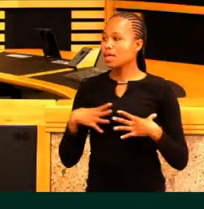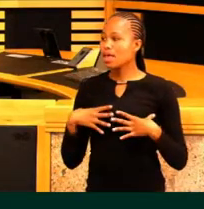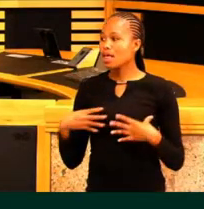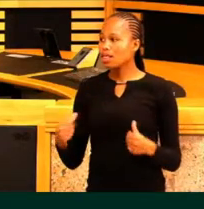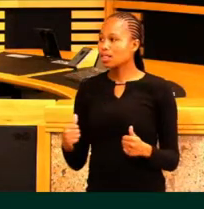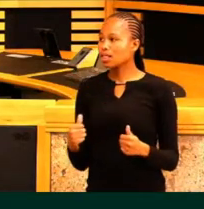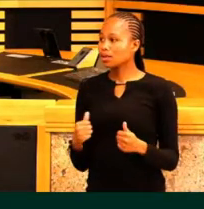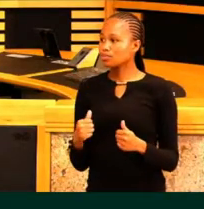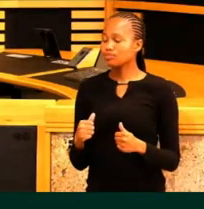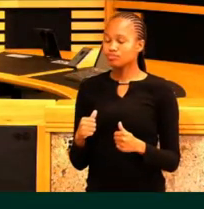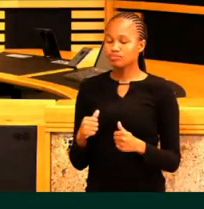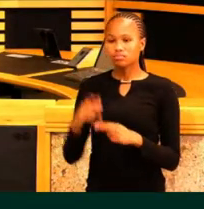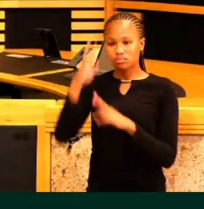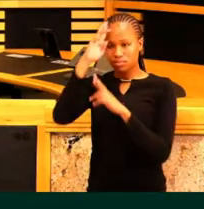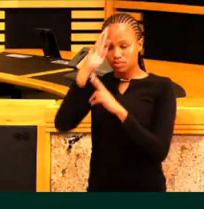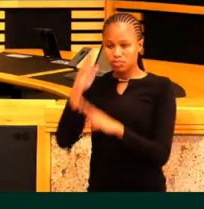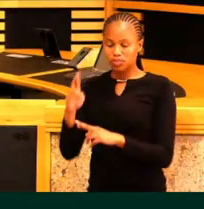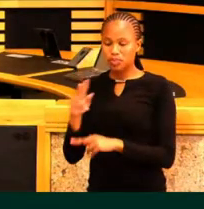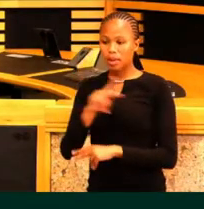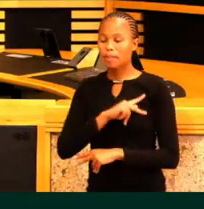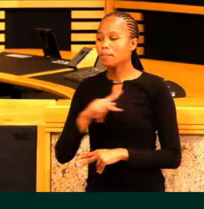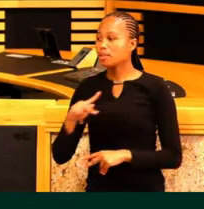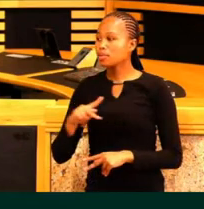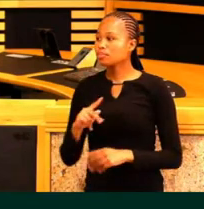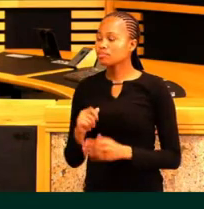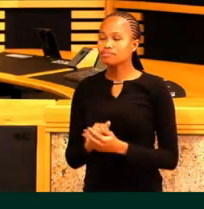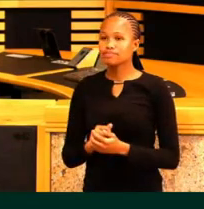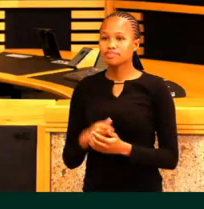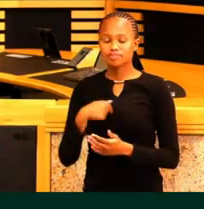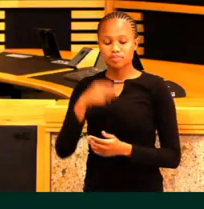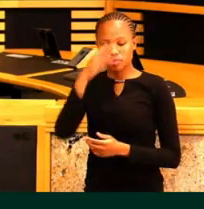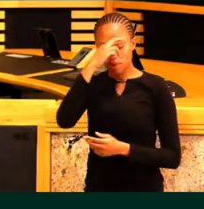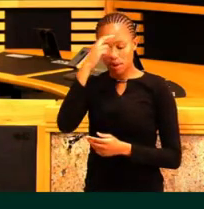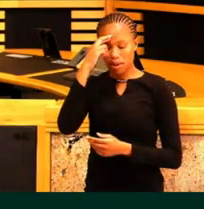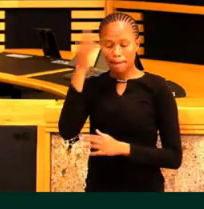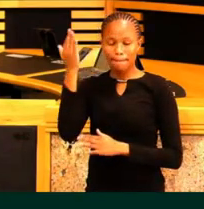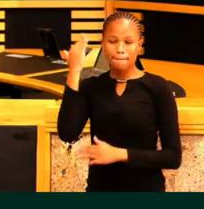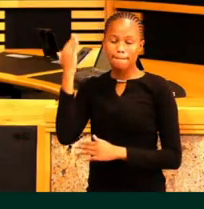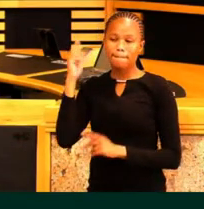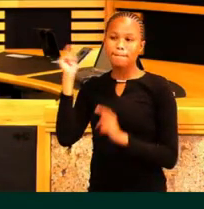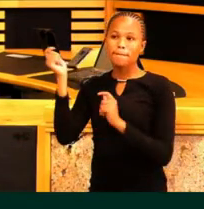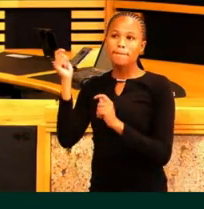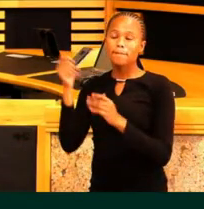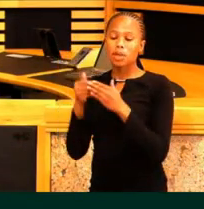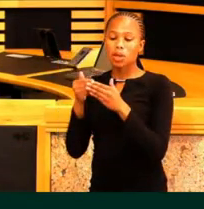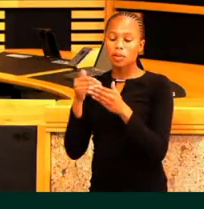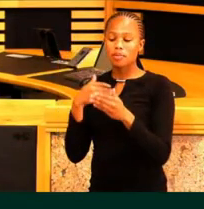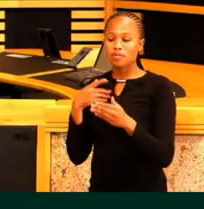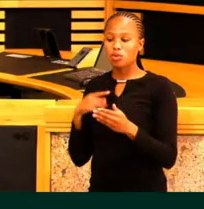um honorable premiere the accumula there was an event is